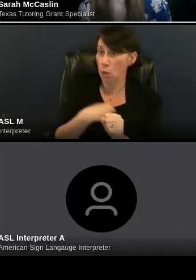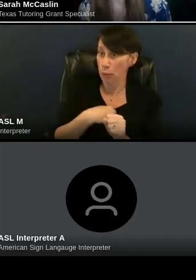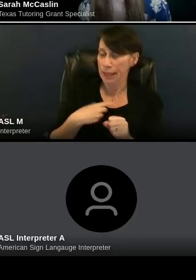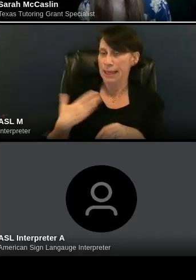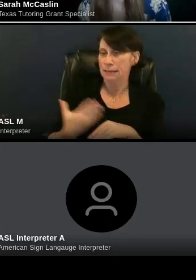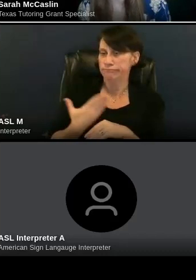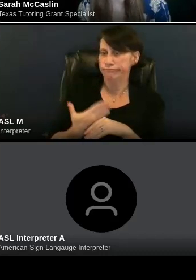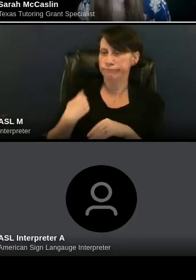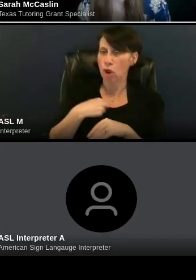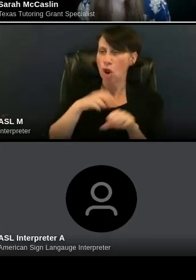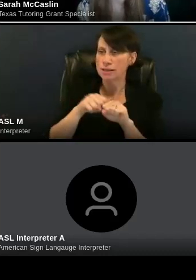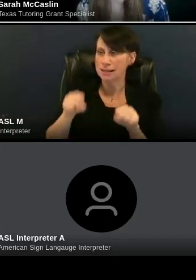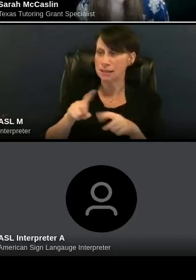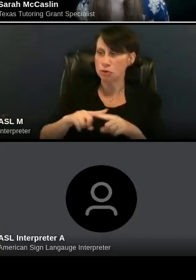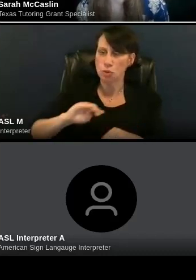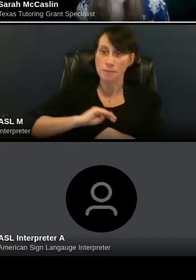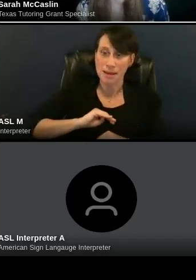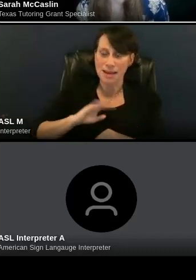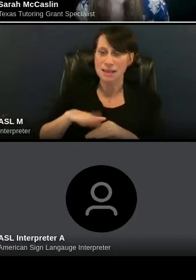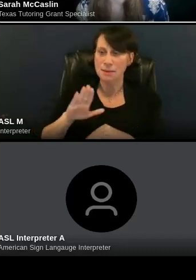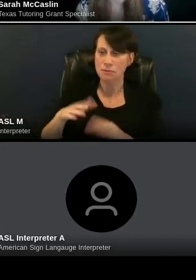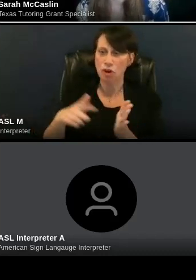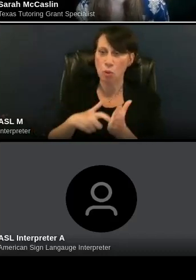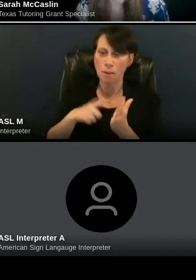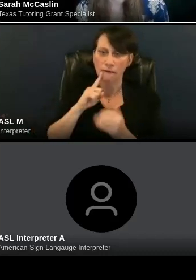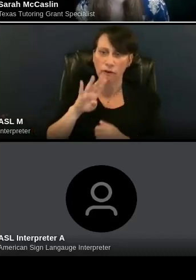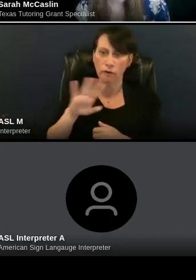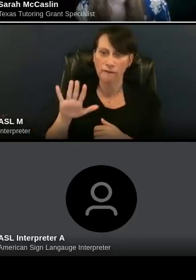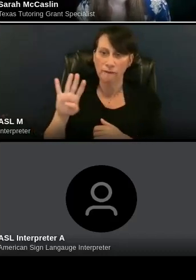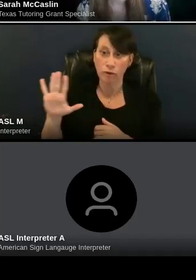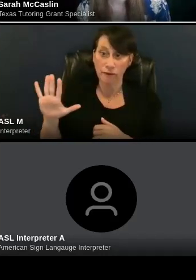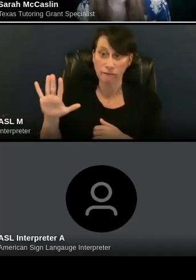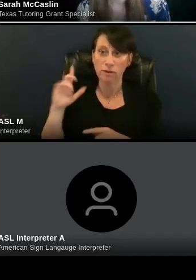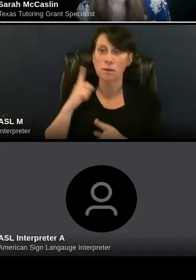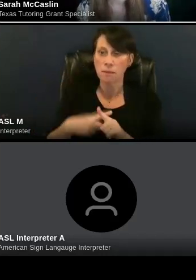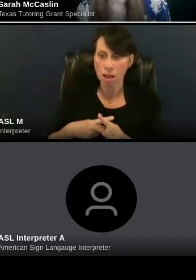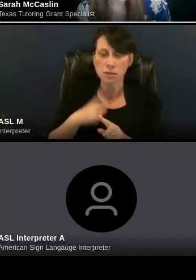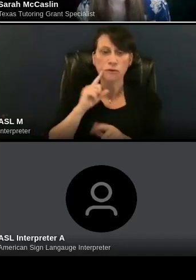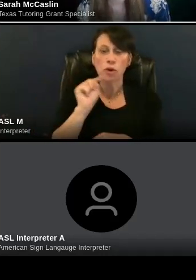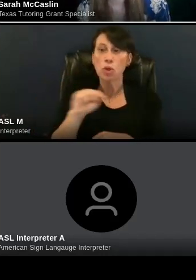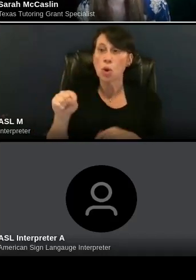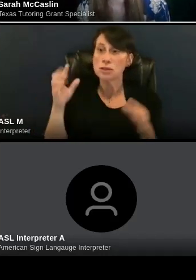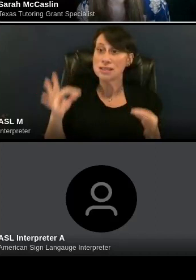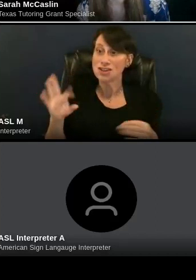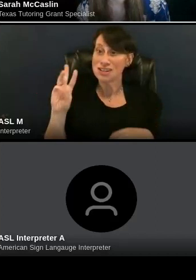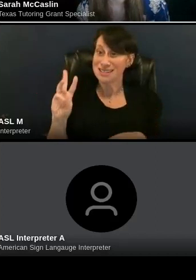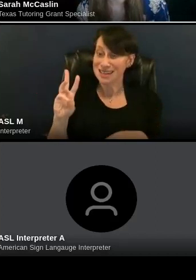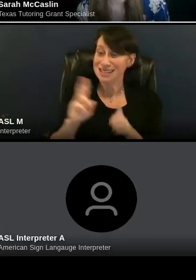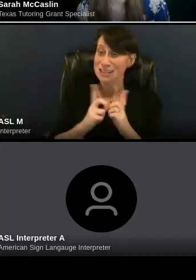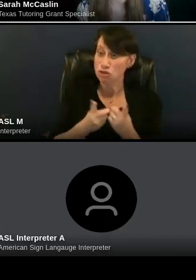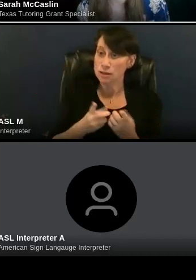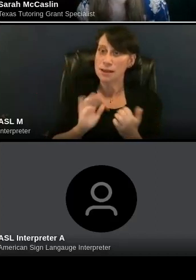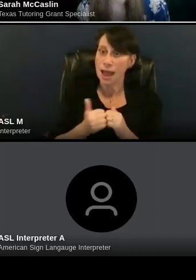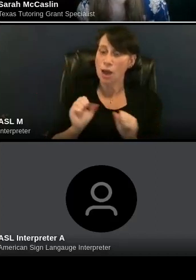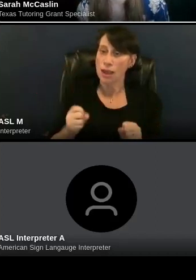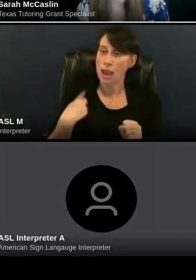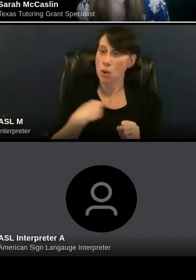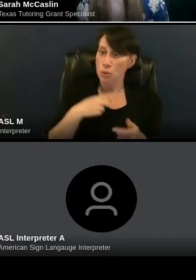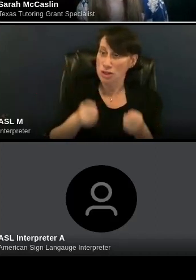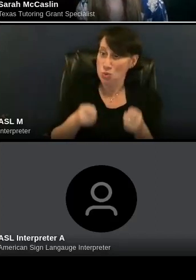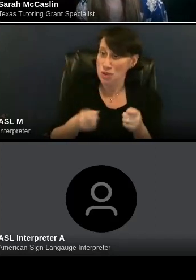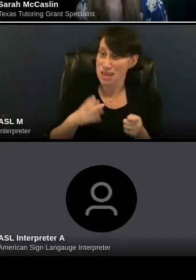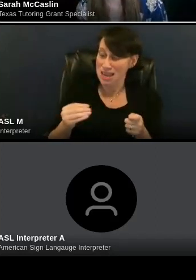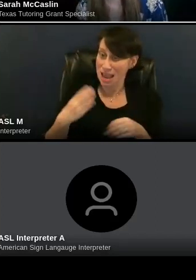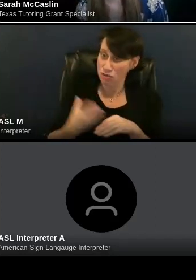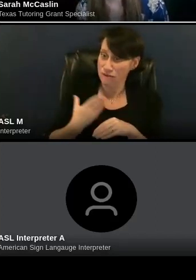our systems to meet the minimum requirements of 4545. And then for those Decision 6 districts, how can we tweak and refine